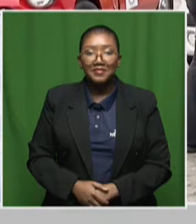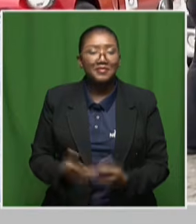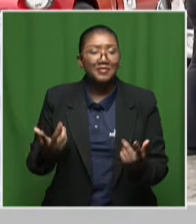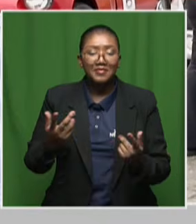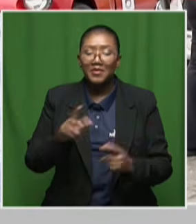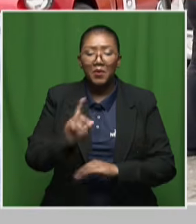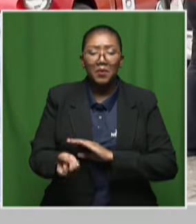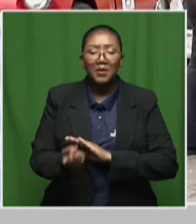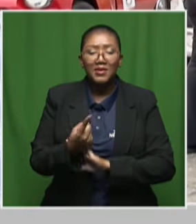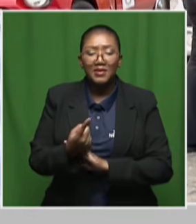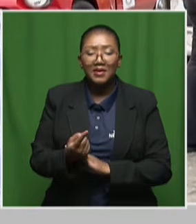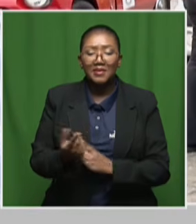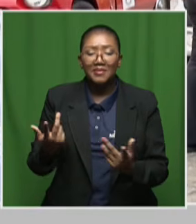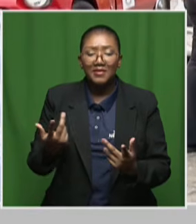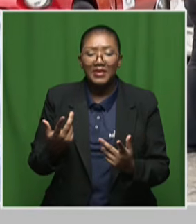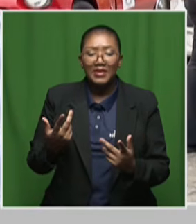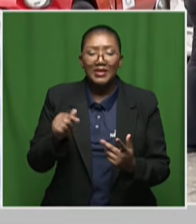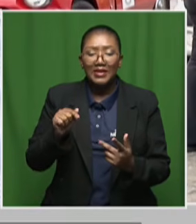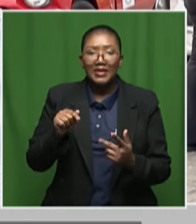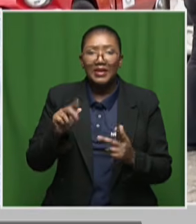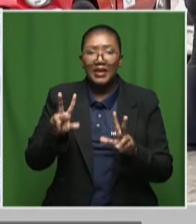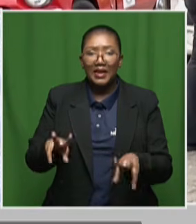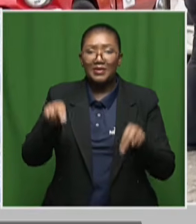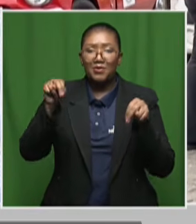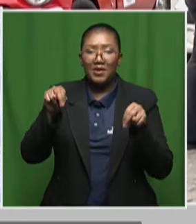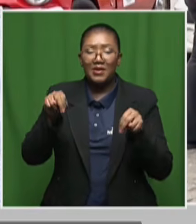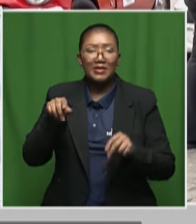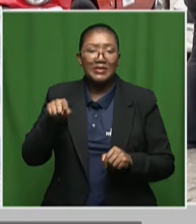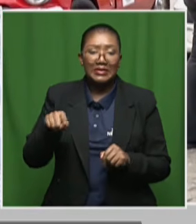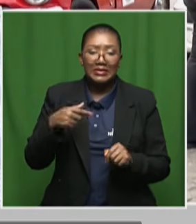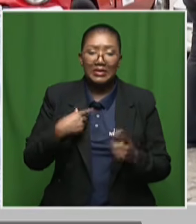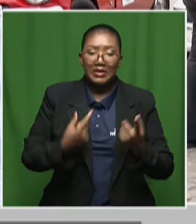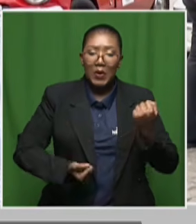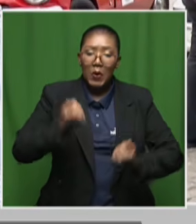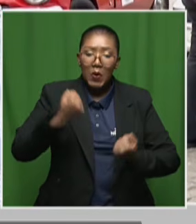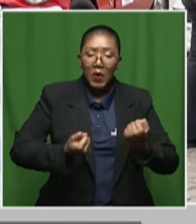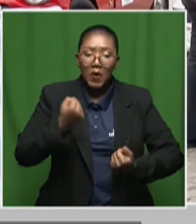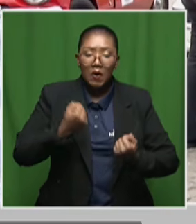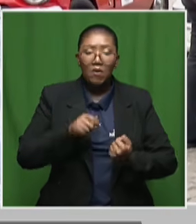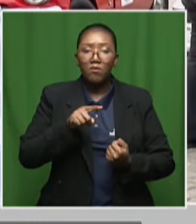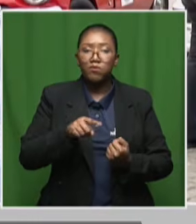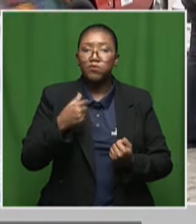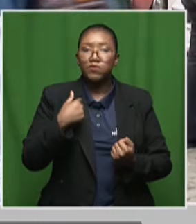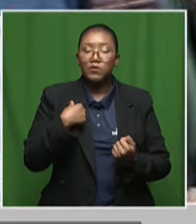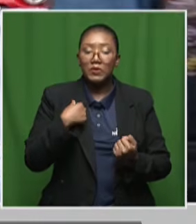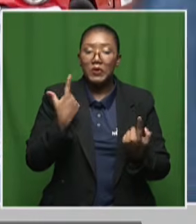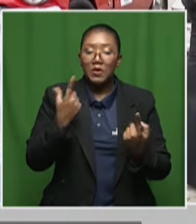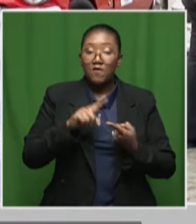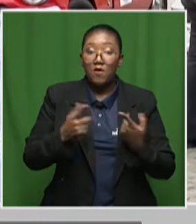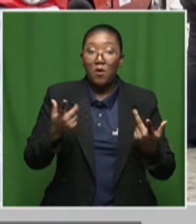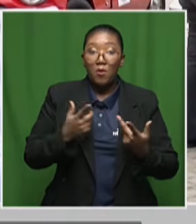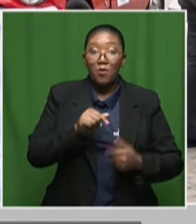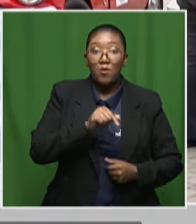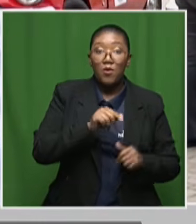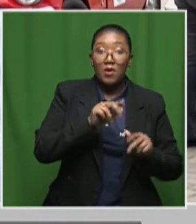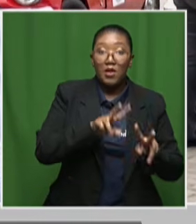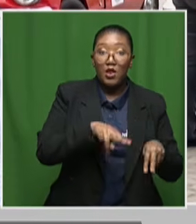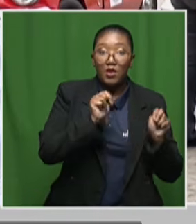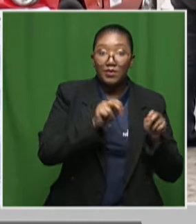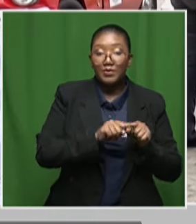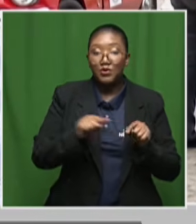what's happening on your end? It's a motor car. This is traveling quite a long distance, and hopefully those funds will be made available for